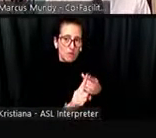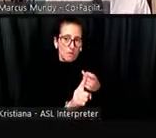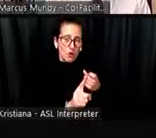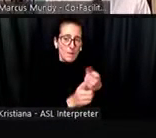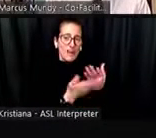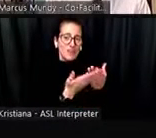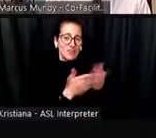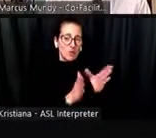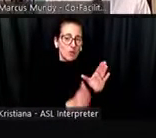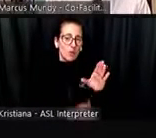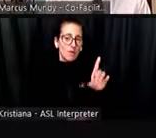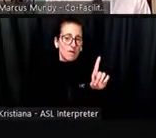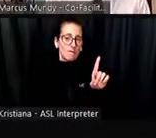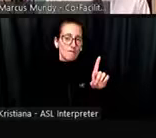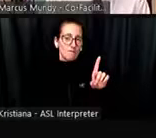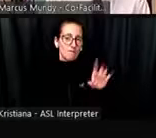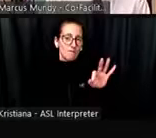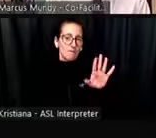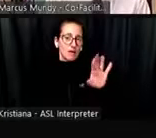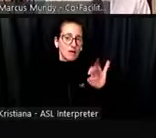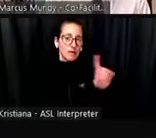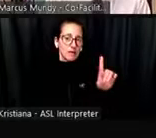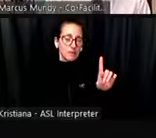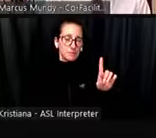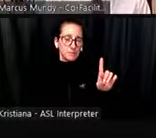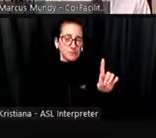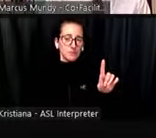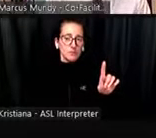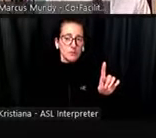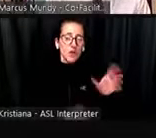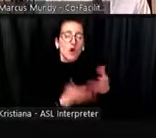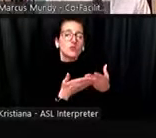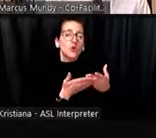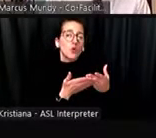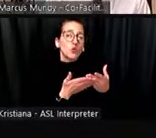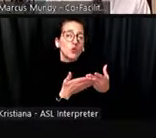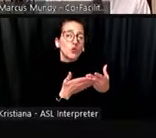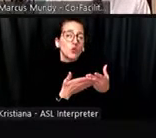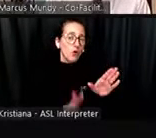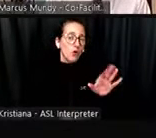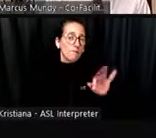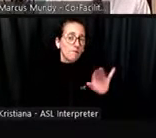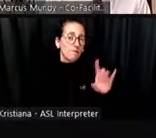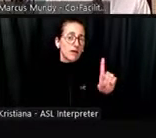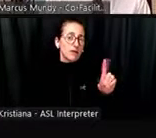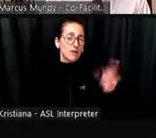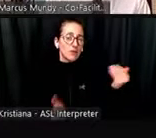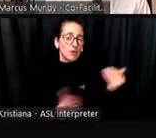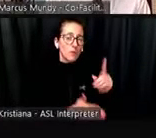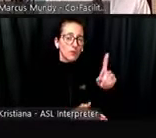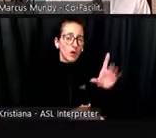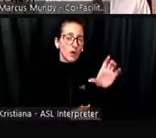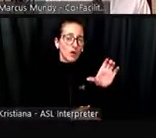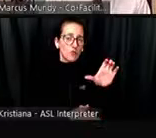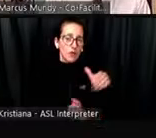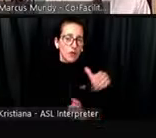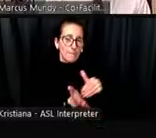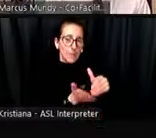of the operation that's supported by general fund. So the general fund portion of that is nearly $100 million, and then the special fund portion